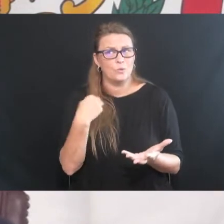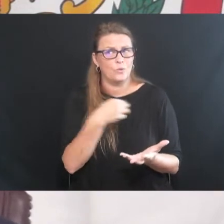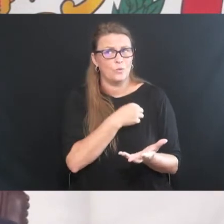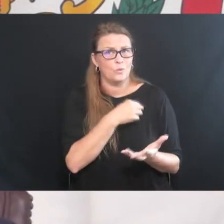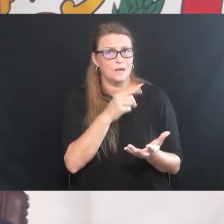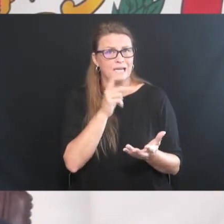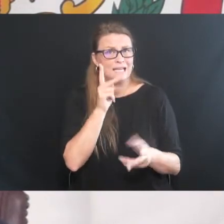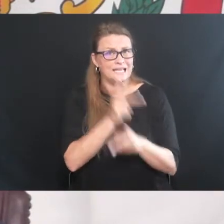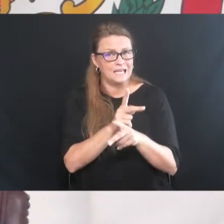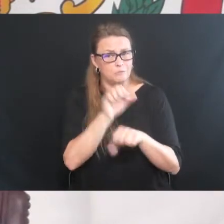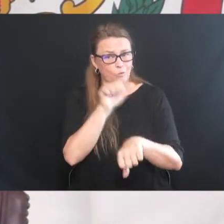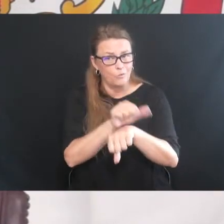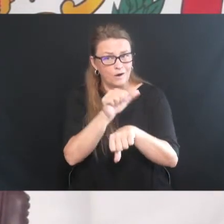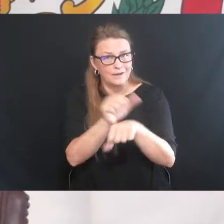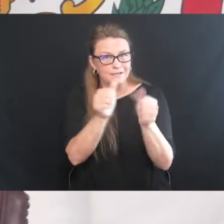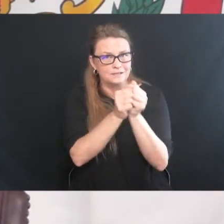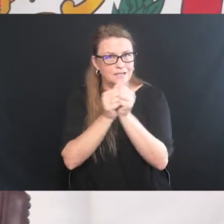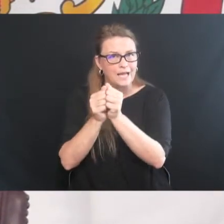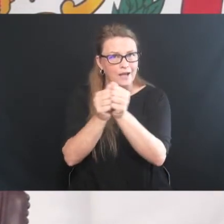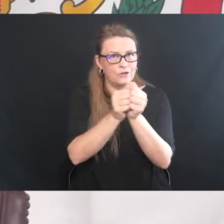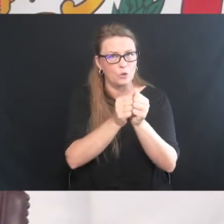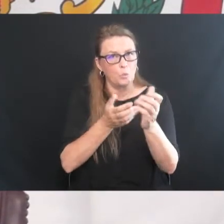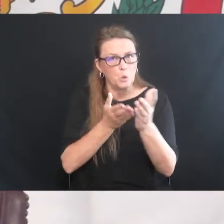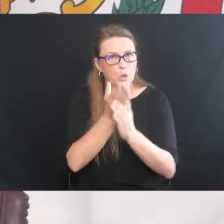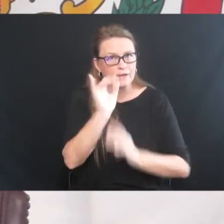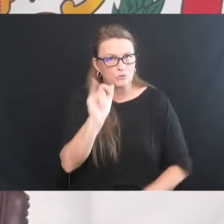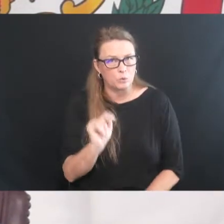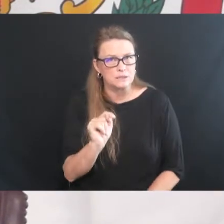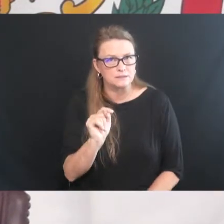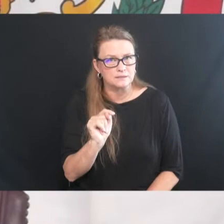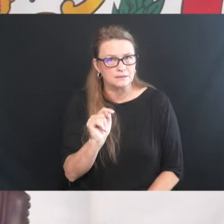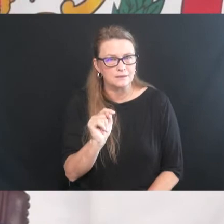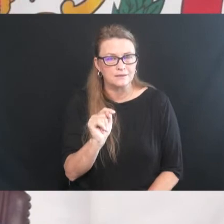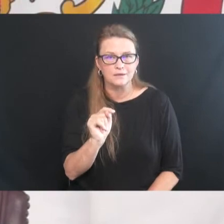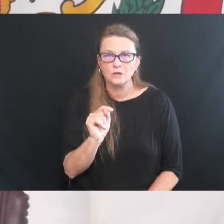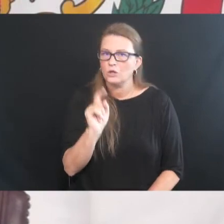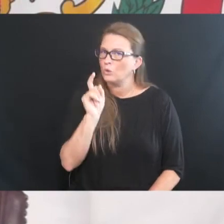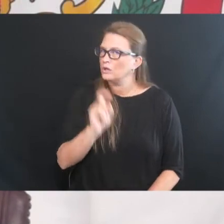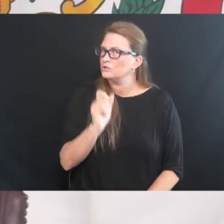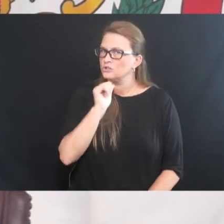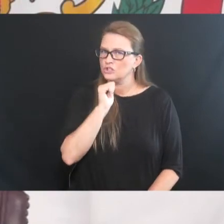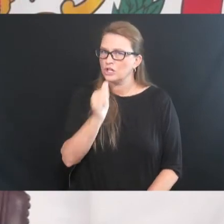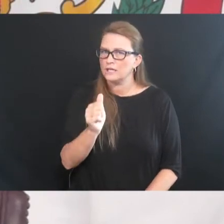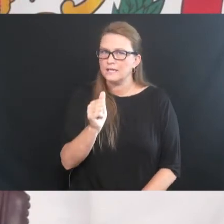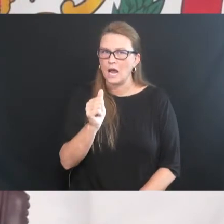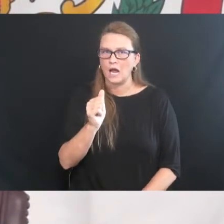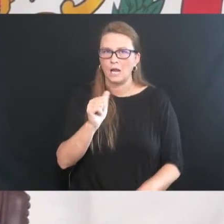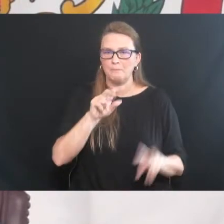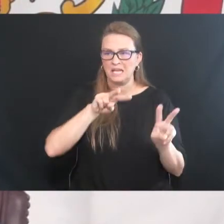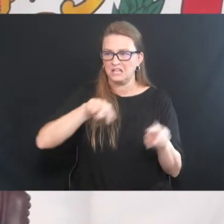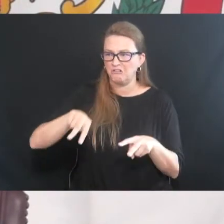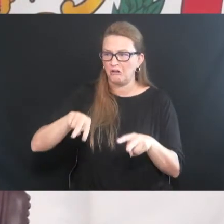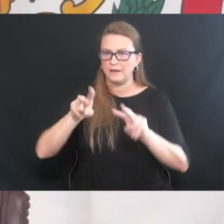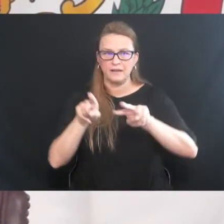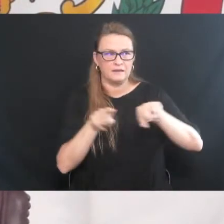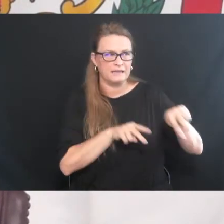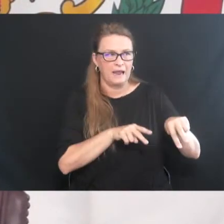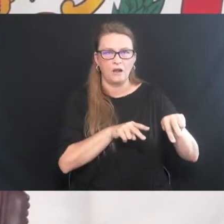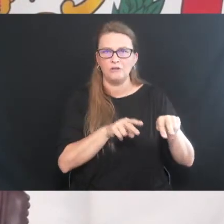keep pulling the rope together, we'll get there. We'll get there. We shouldn't be looking down our nose at either